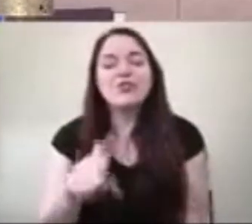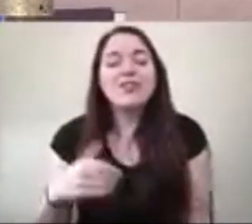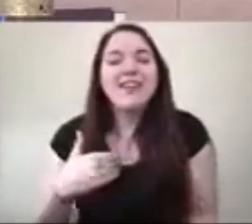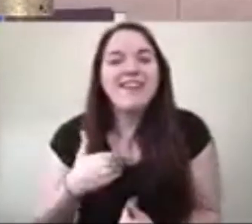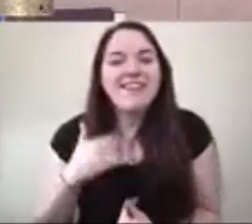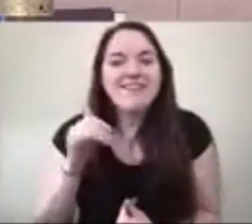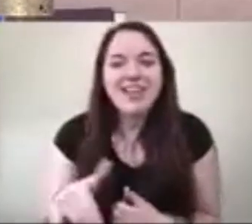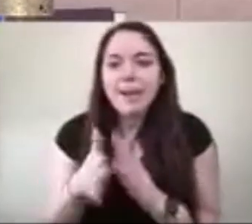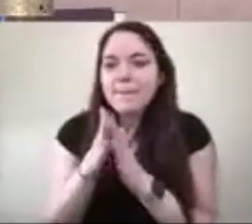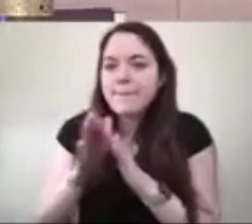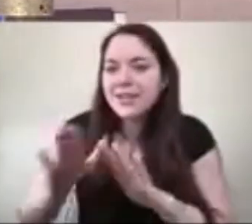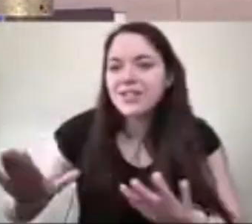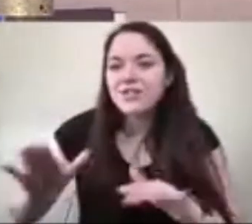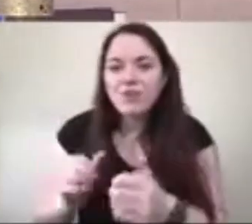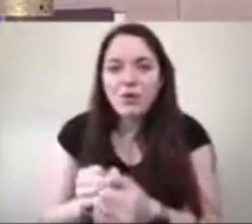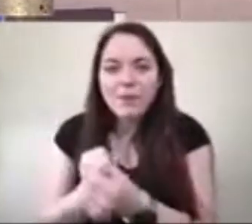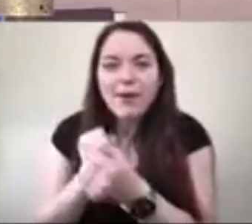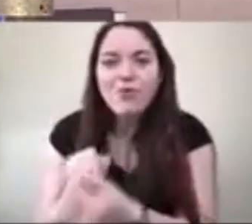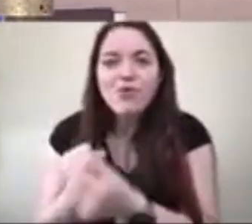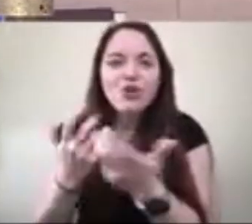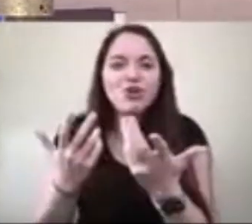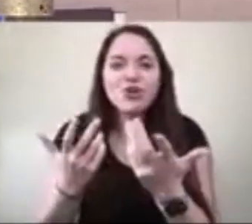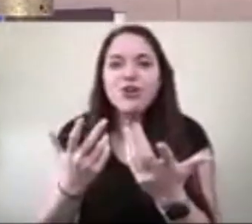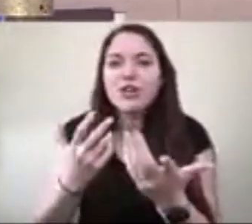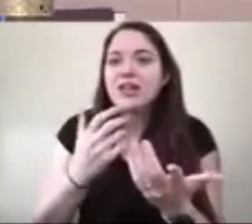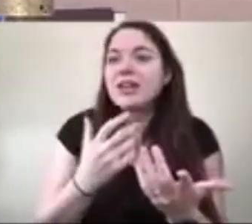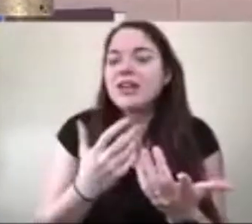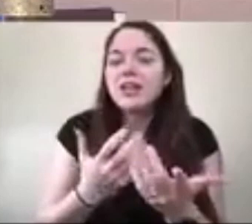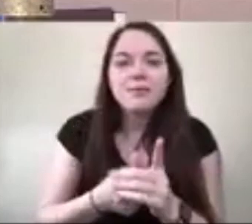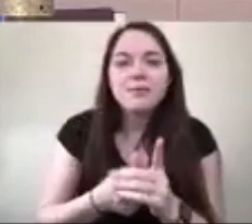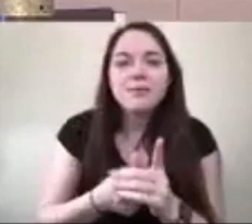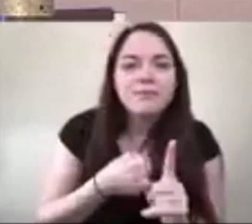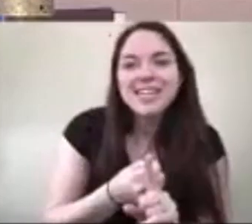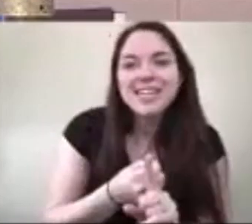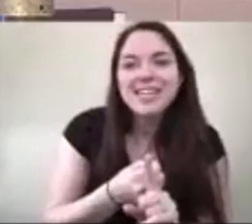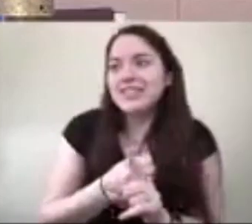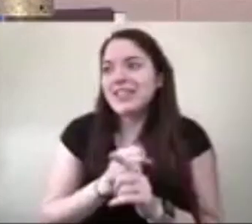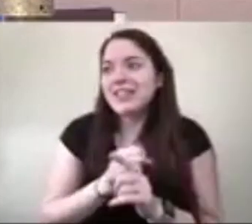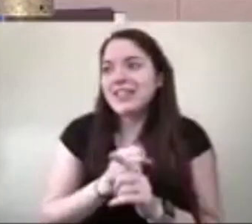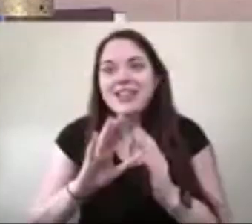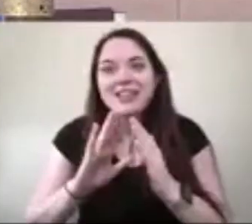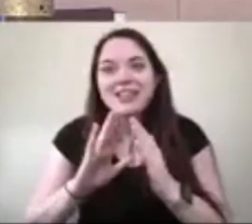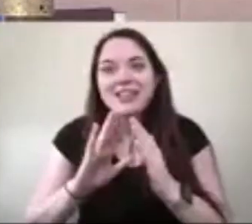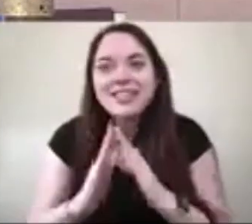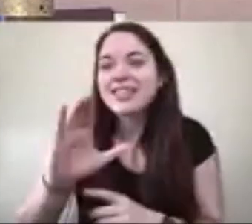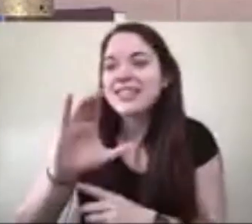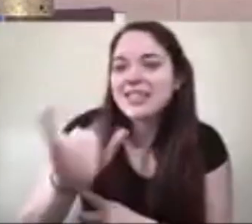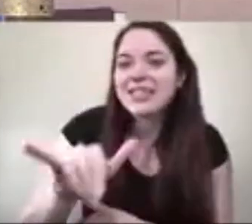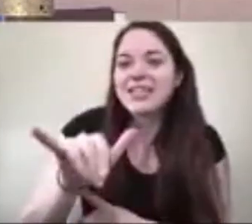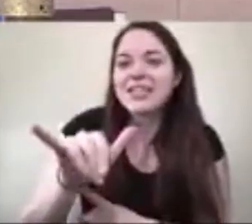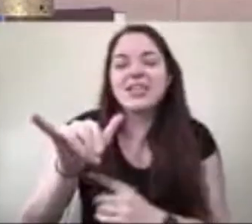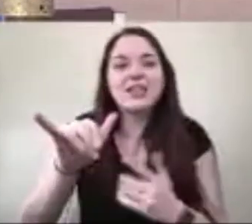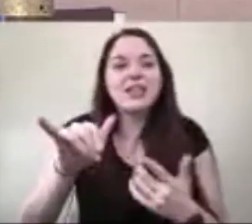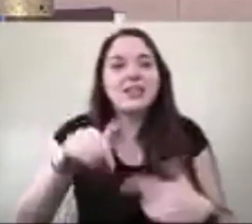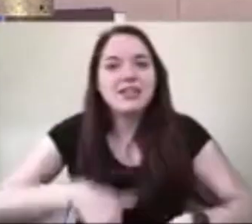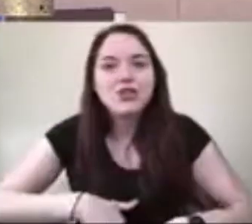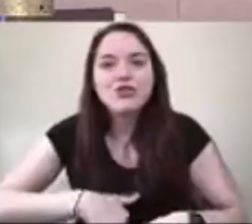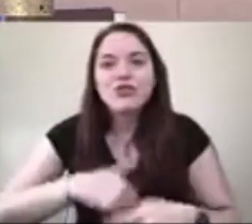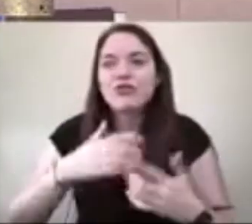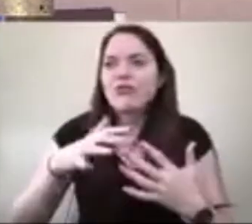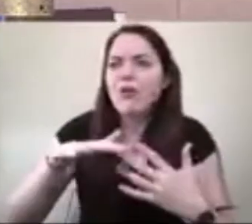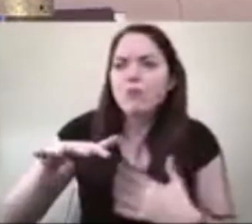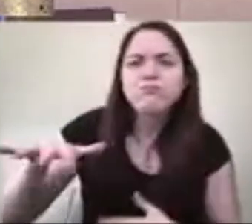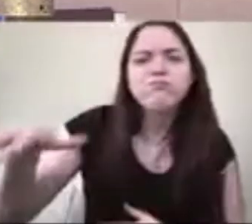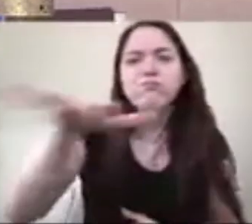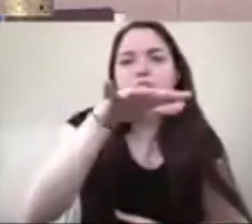moving beyond our walls into the city and beyond with power not from ourselves, but from on